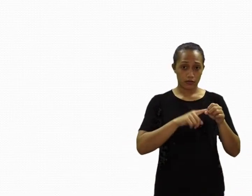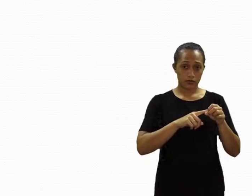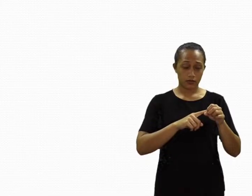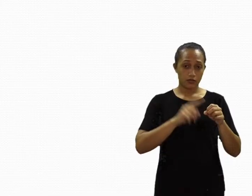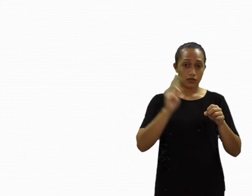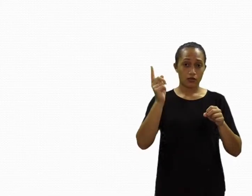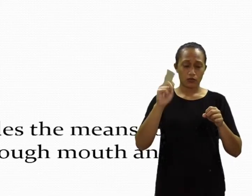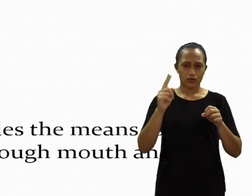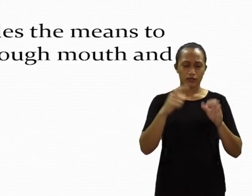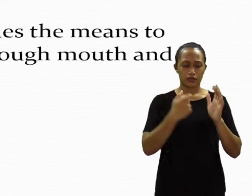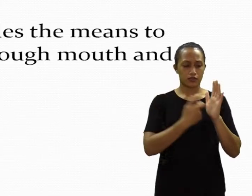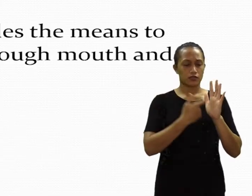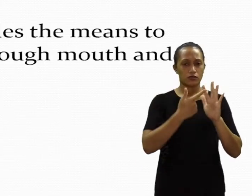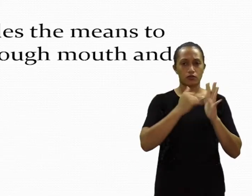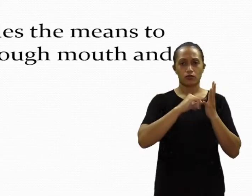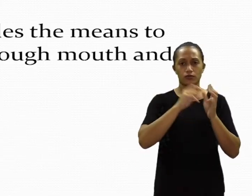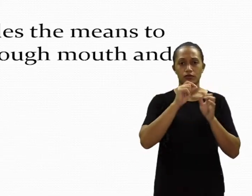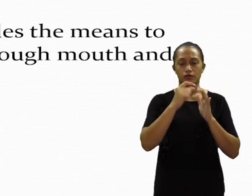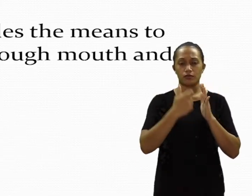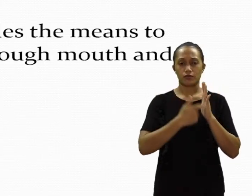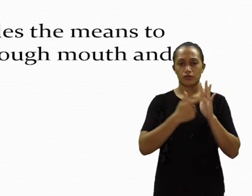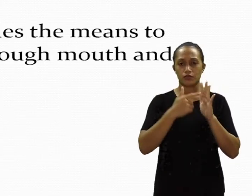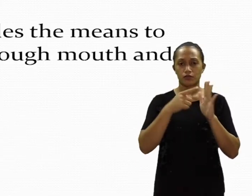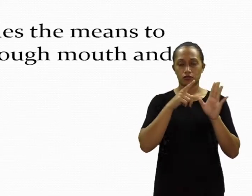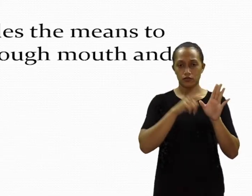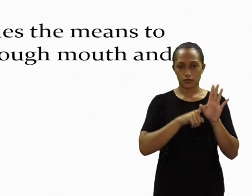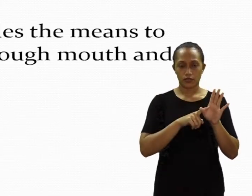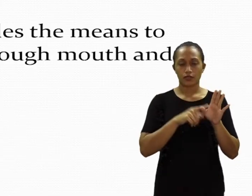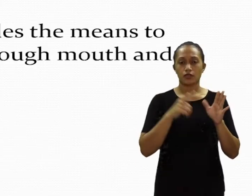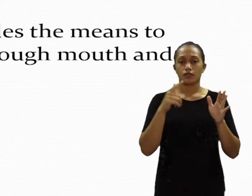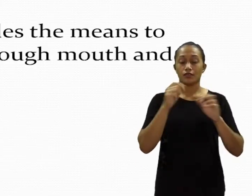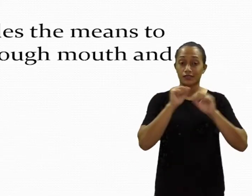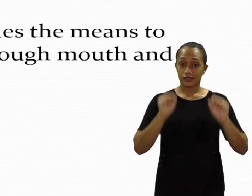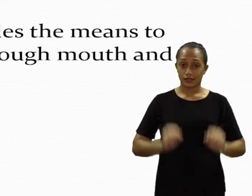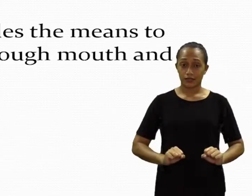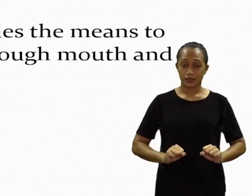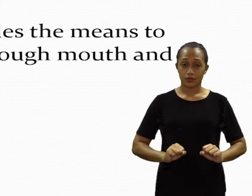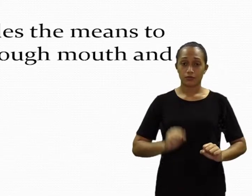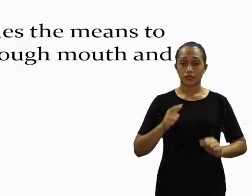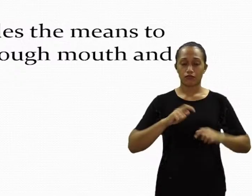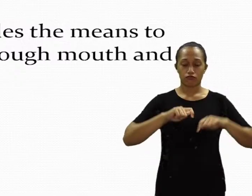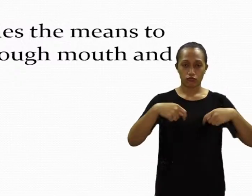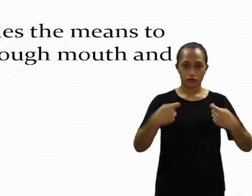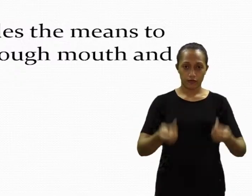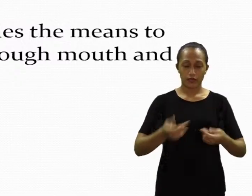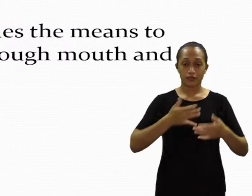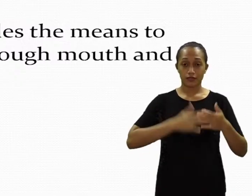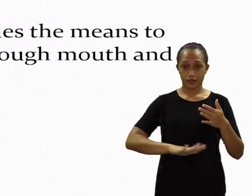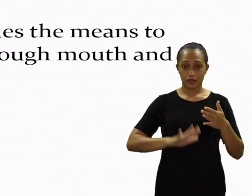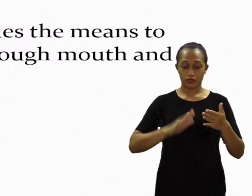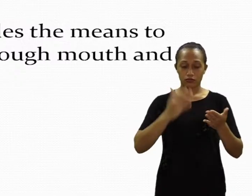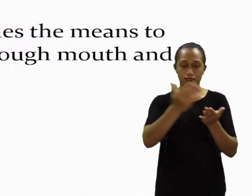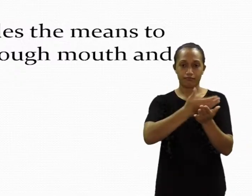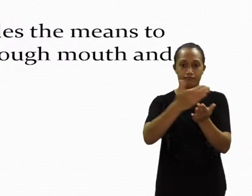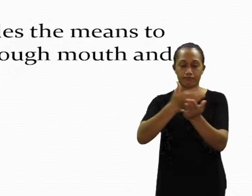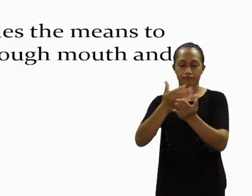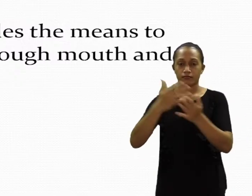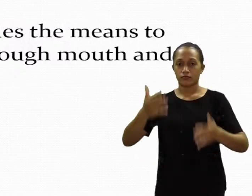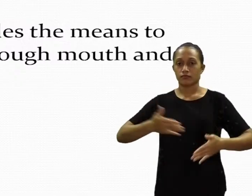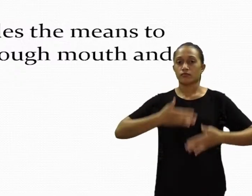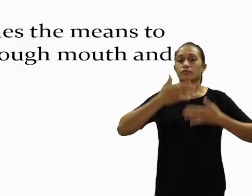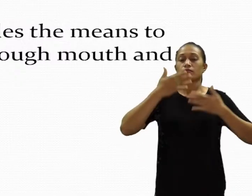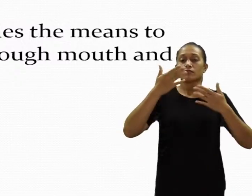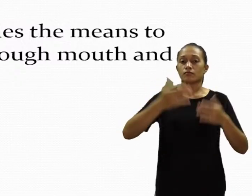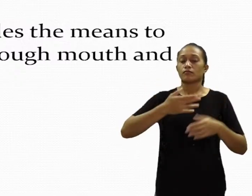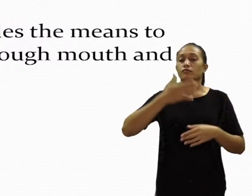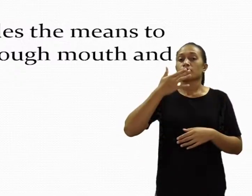is respiratory system? Respiratory system, or the lungs, provides the means to gather oxygen when breathing in